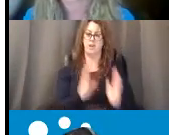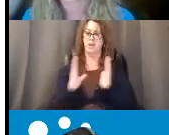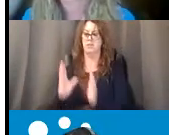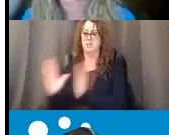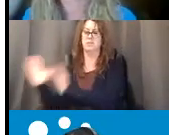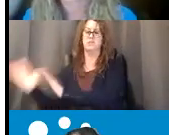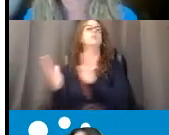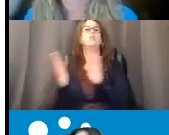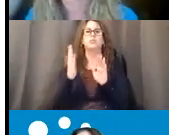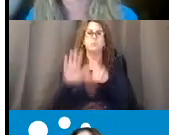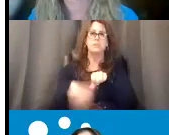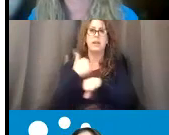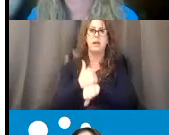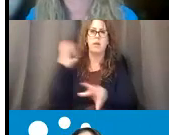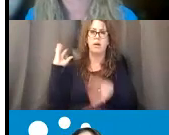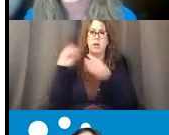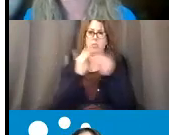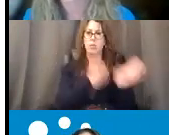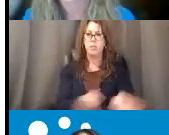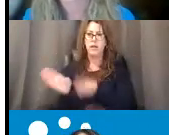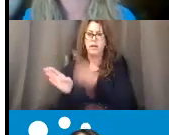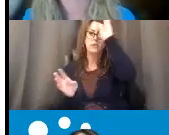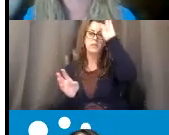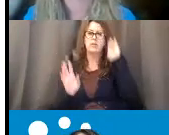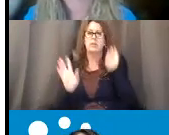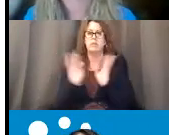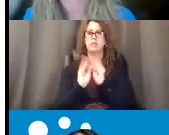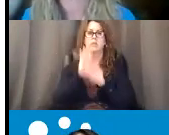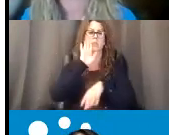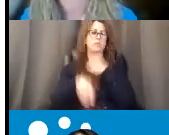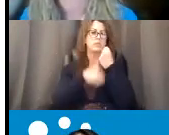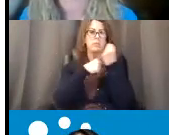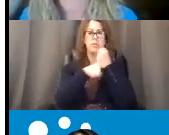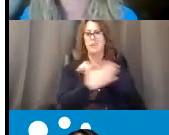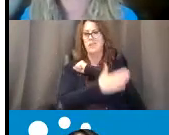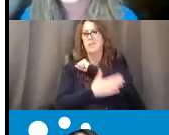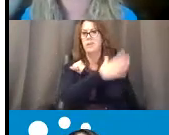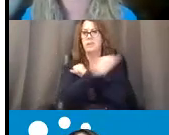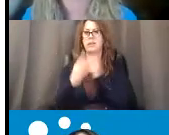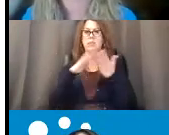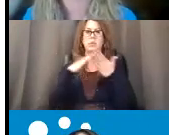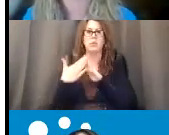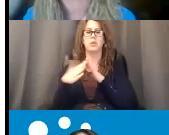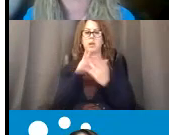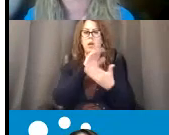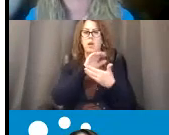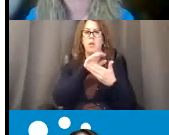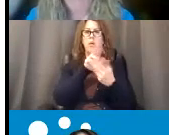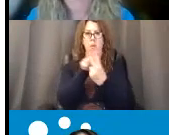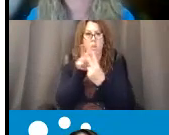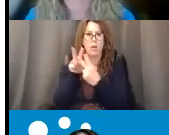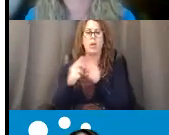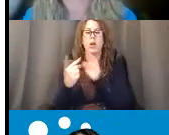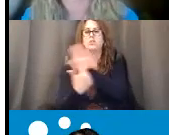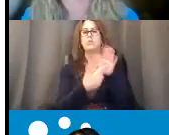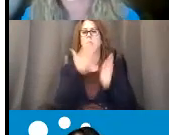plan. The webinars in this series will support counties and community partners and provide best practices during this planning